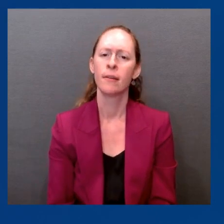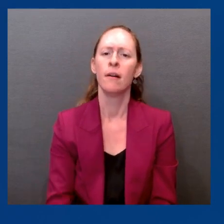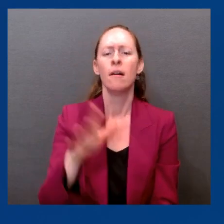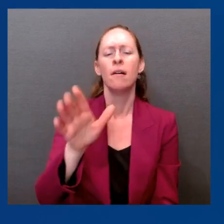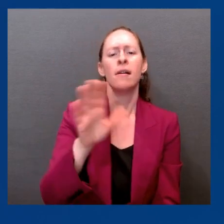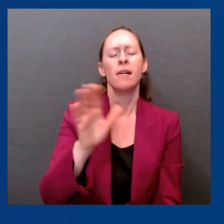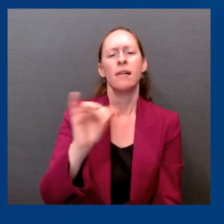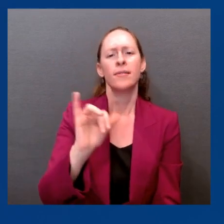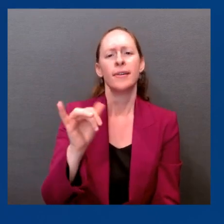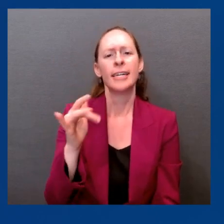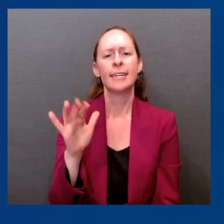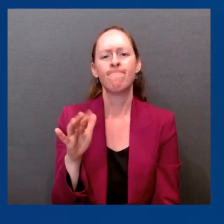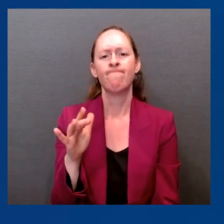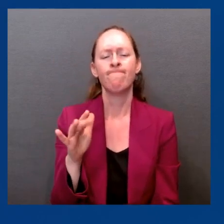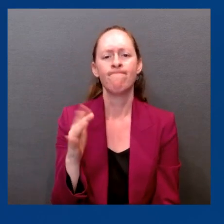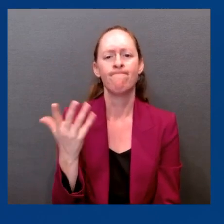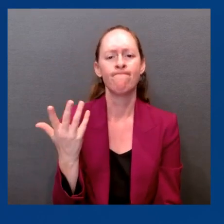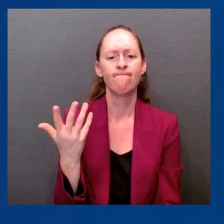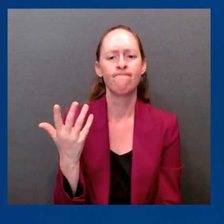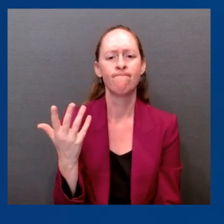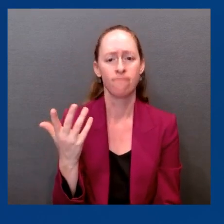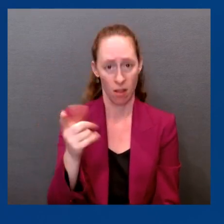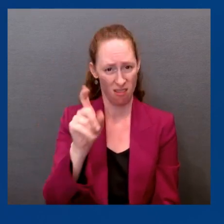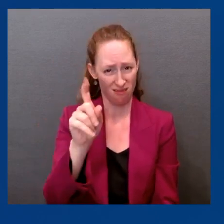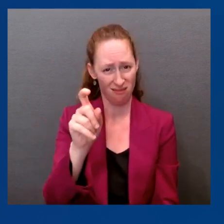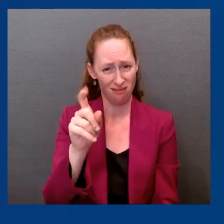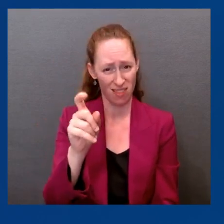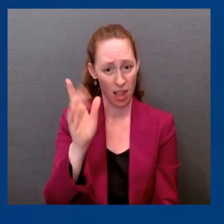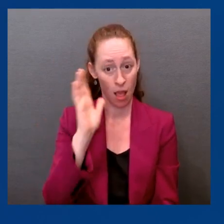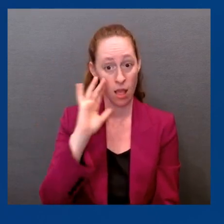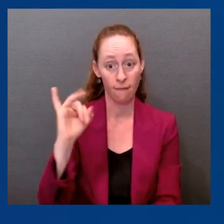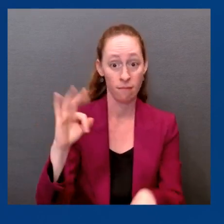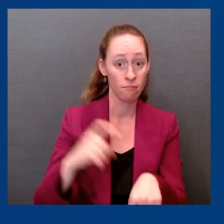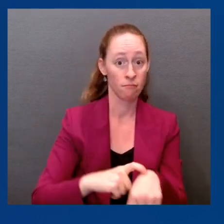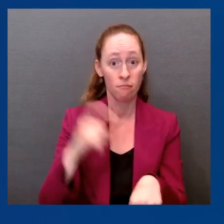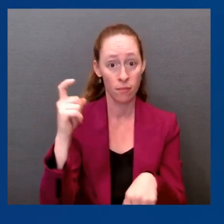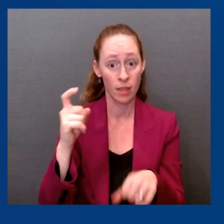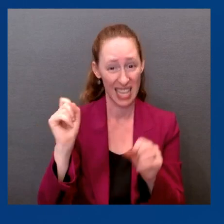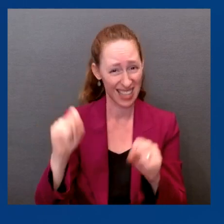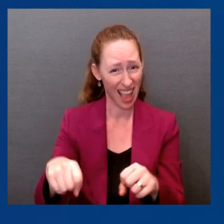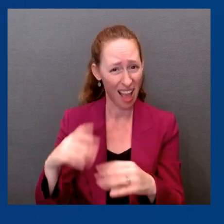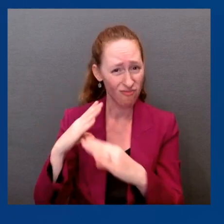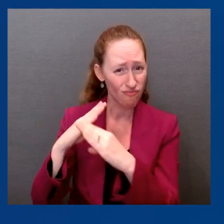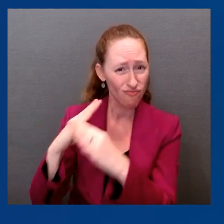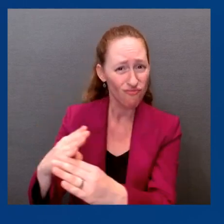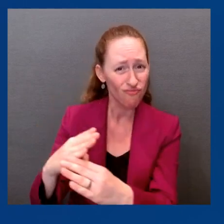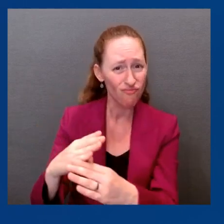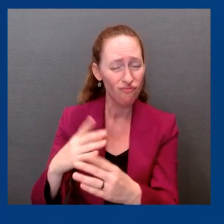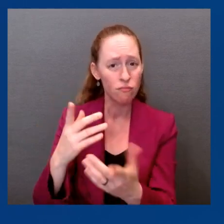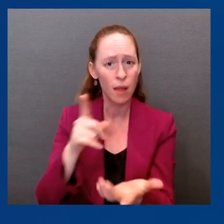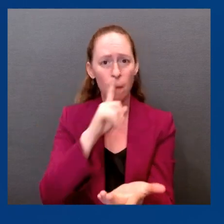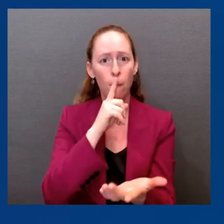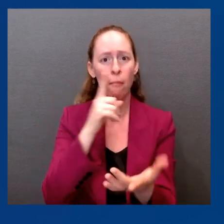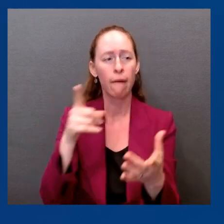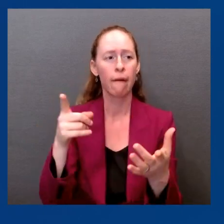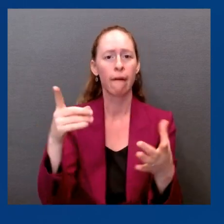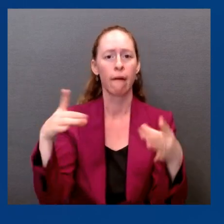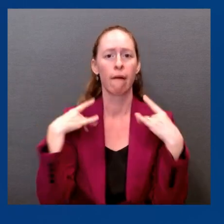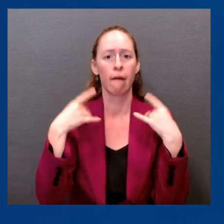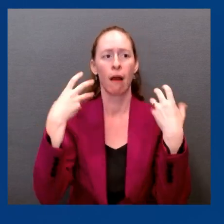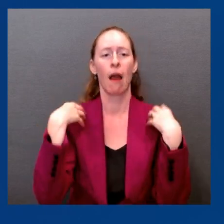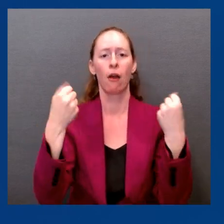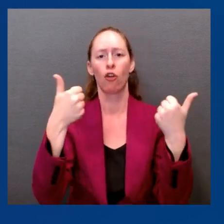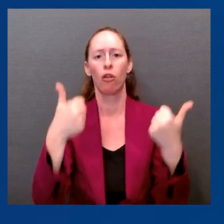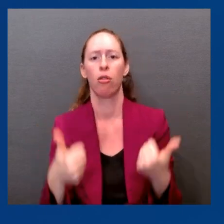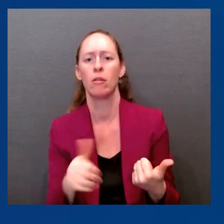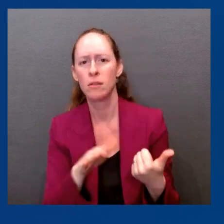coming seasons? Yeah, thank you for that question. This was not a CDC-based modeling study. It was a modeling study done by others, but it